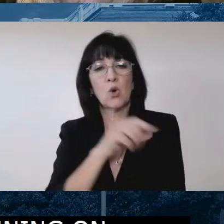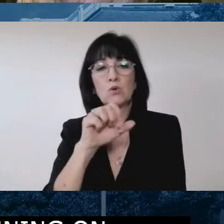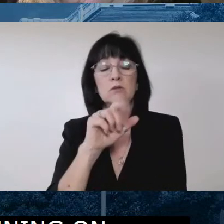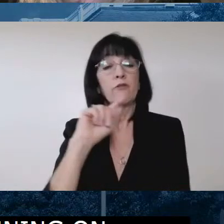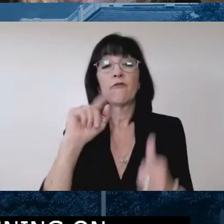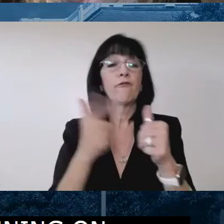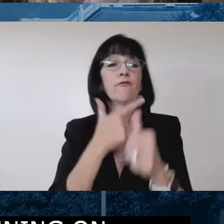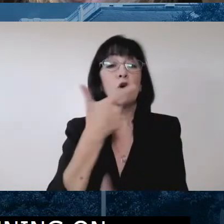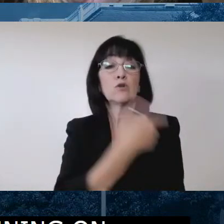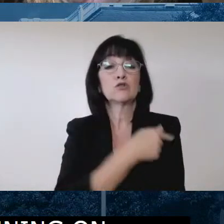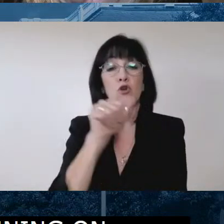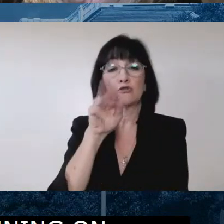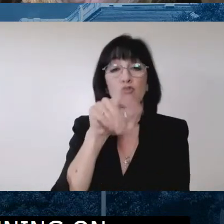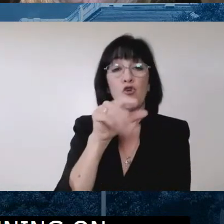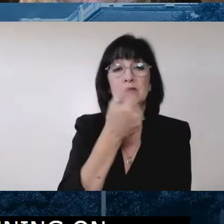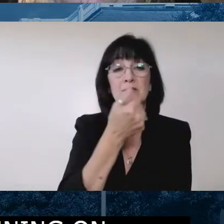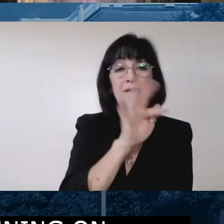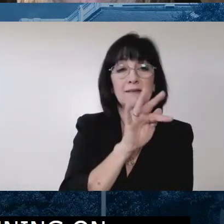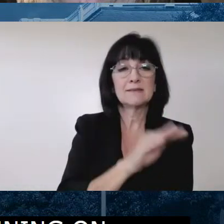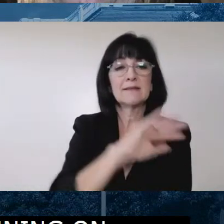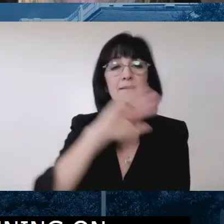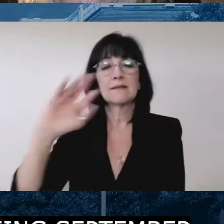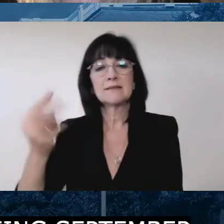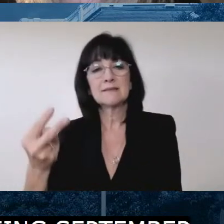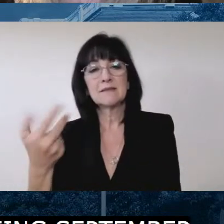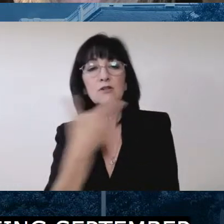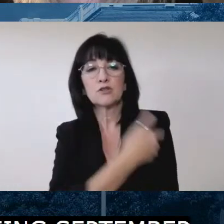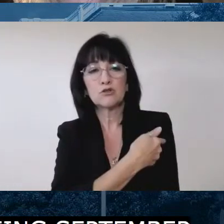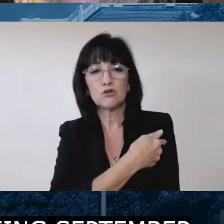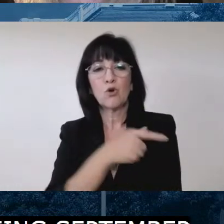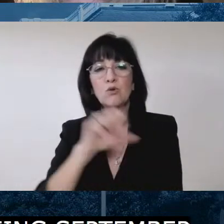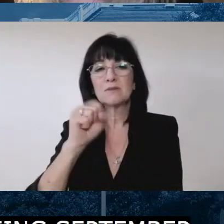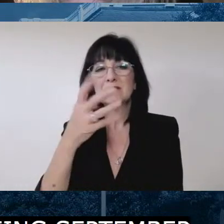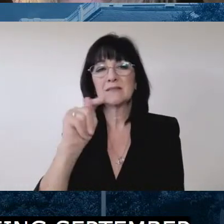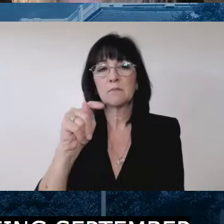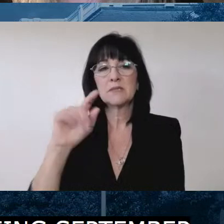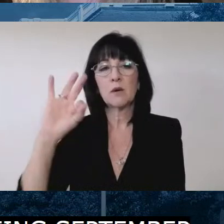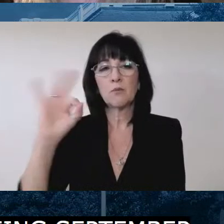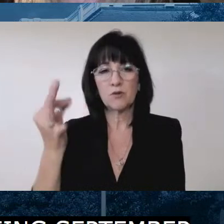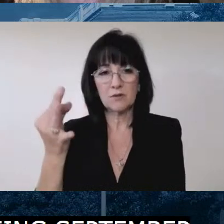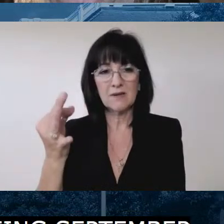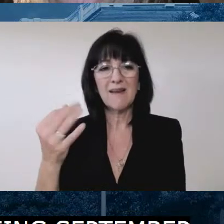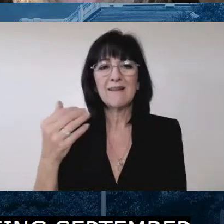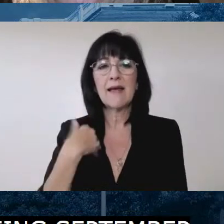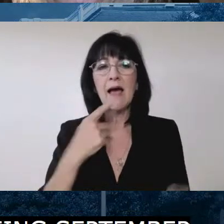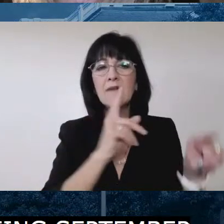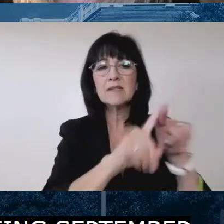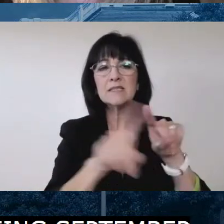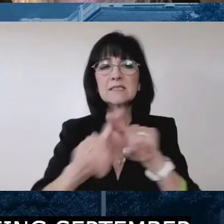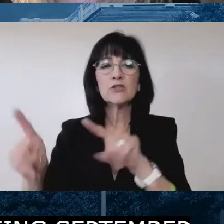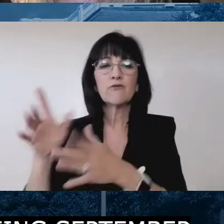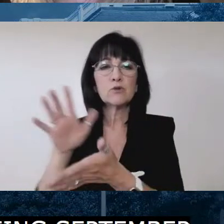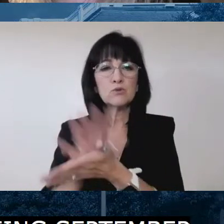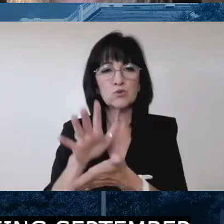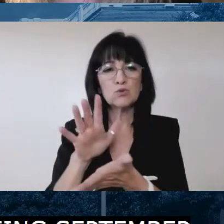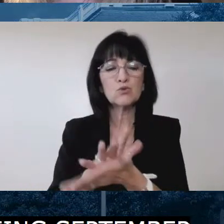in sites across the state: Howard High, William Penn, Lake Forest Central